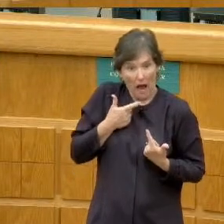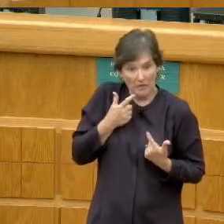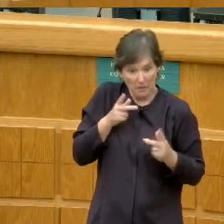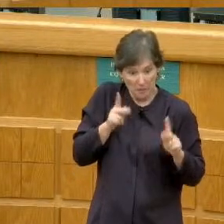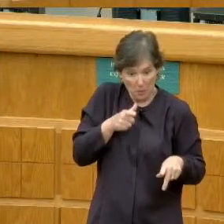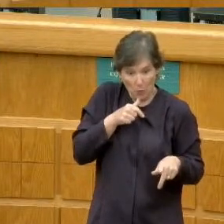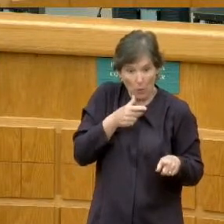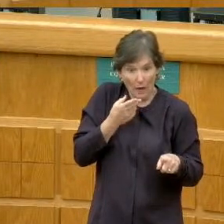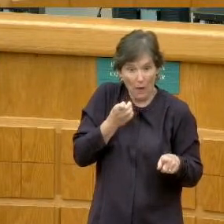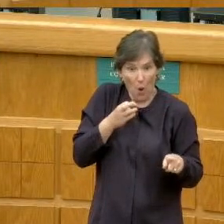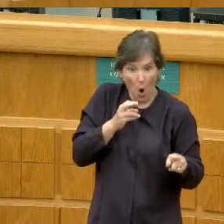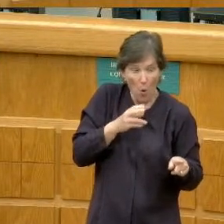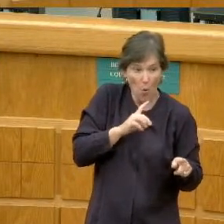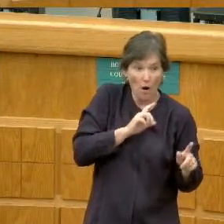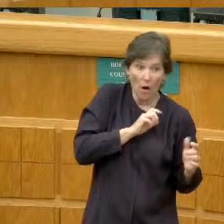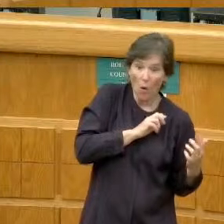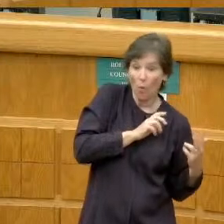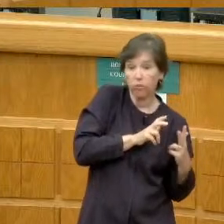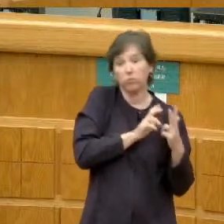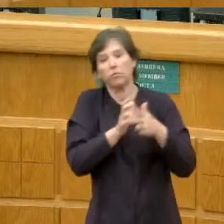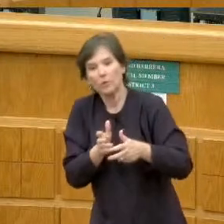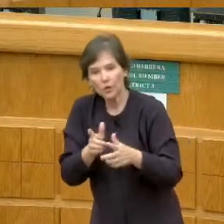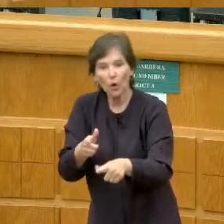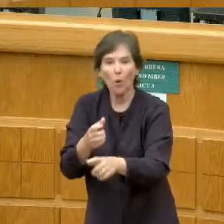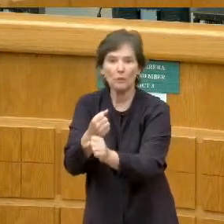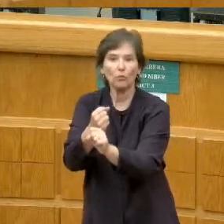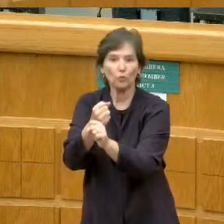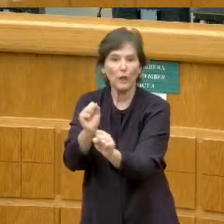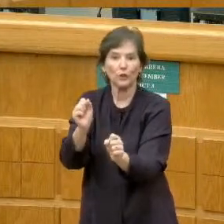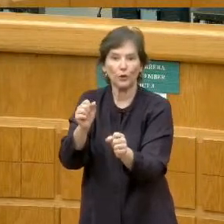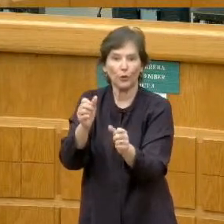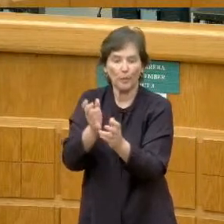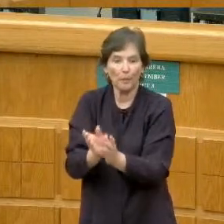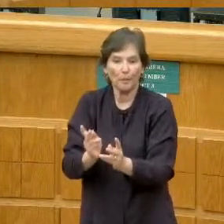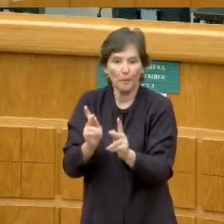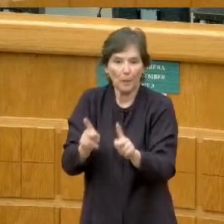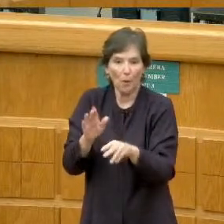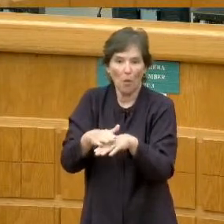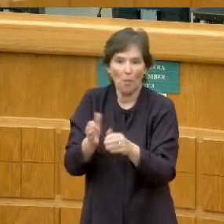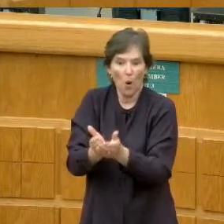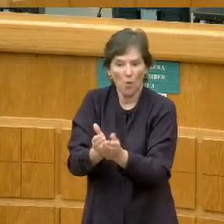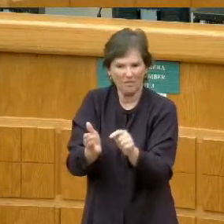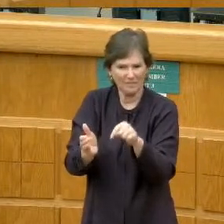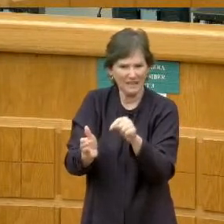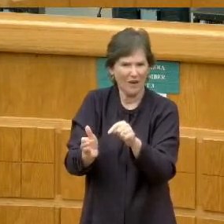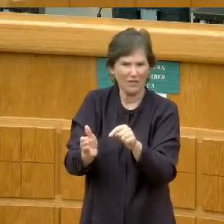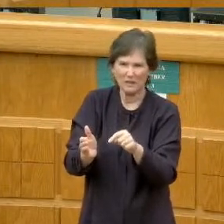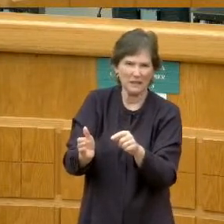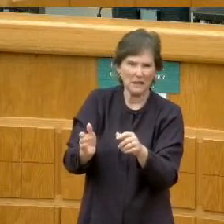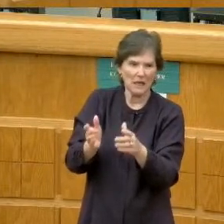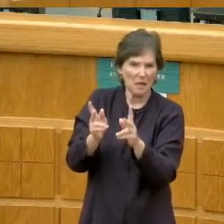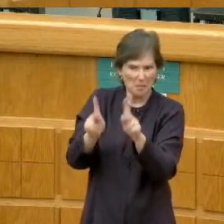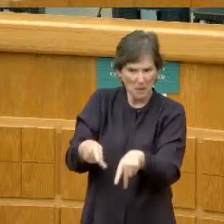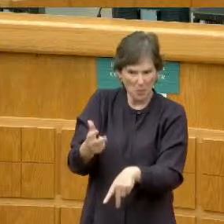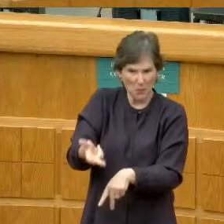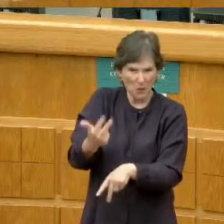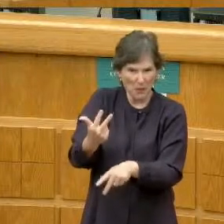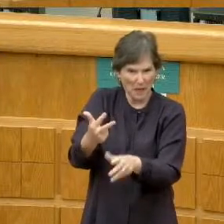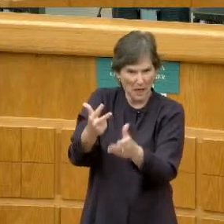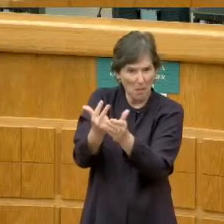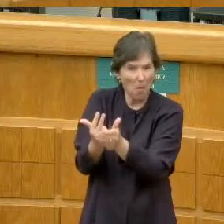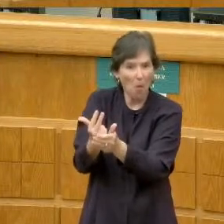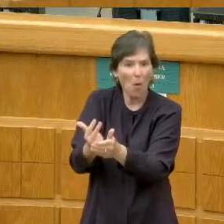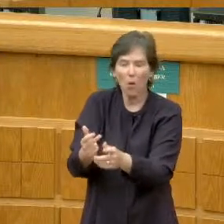there was unnecessary risk taking as a hurricane taken. And so taking